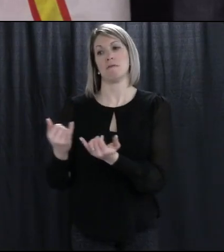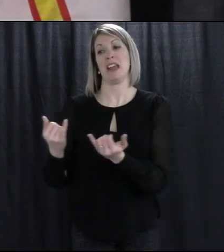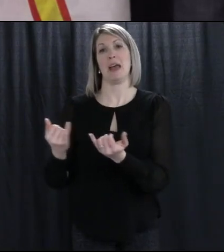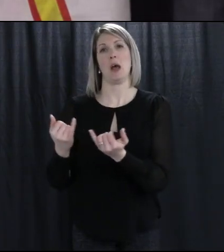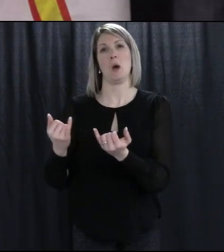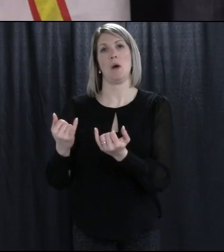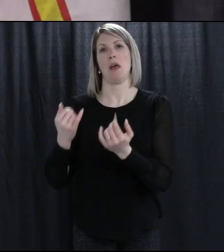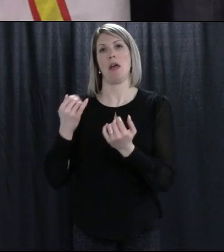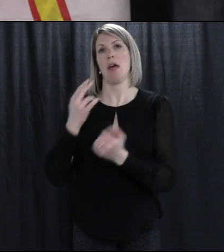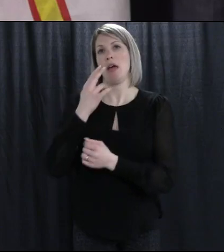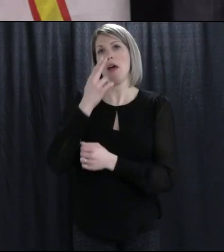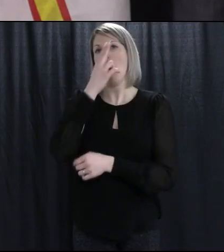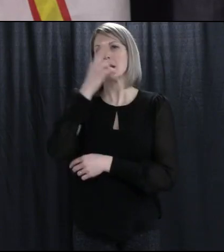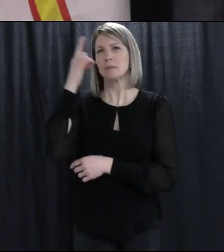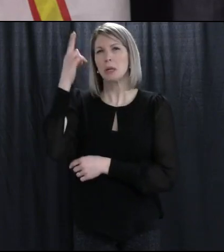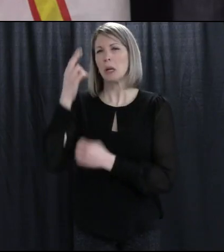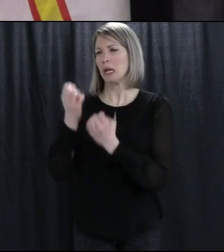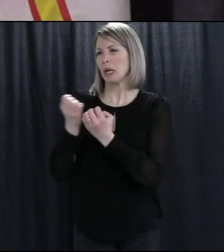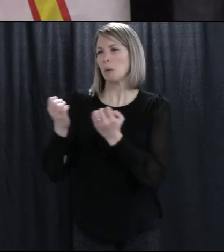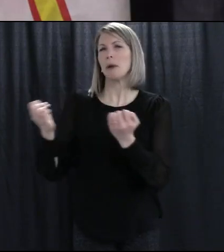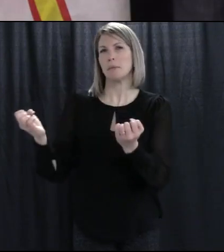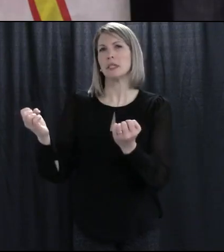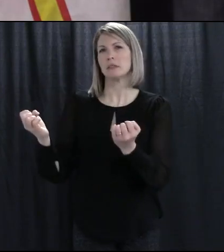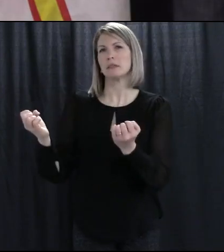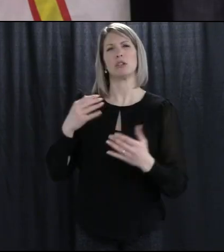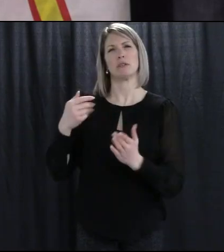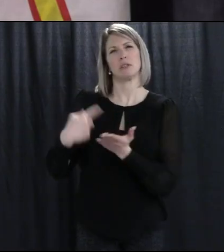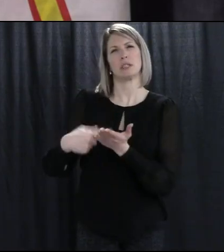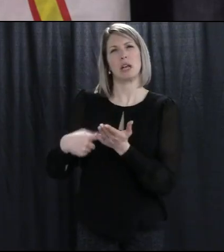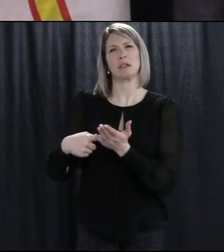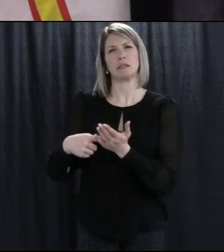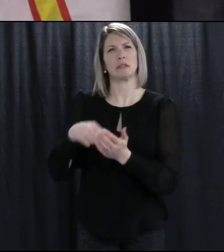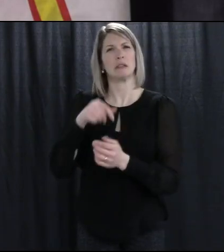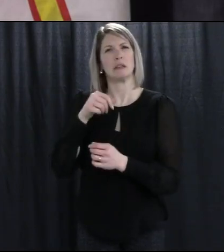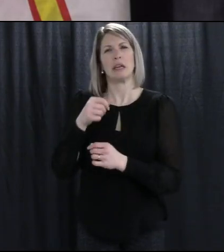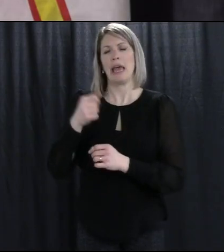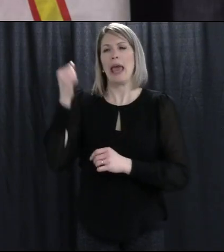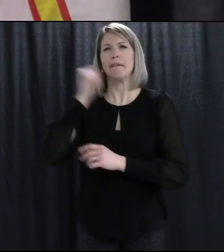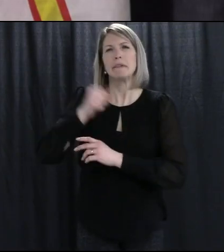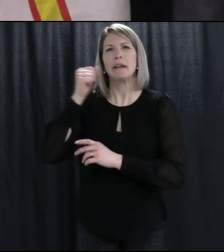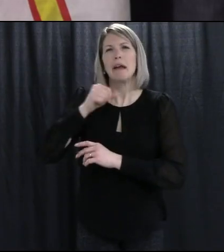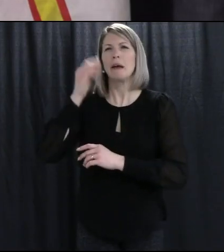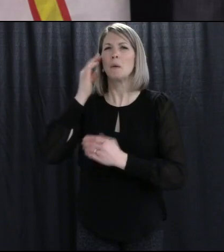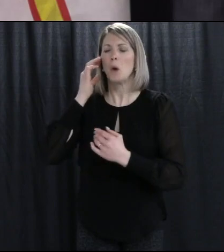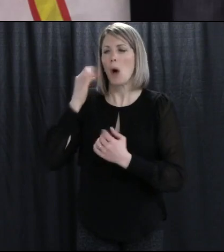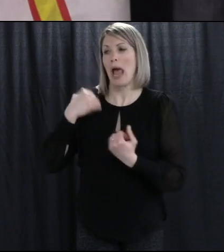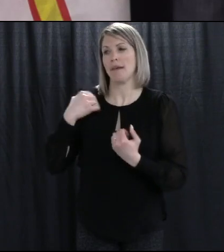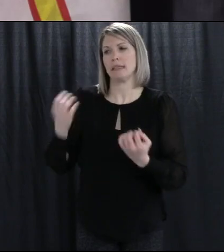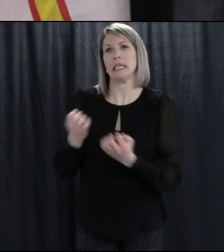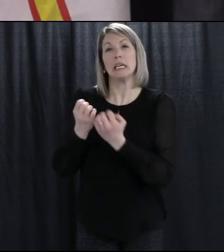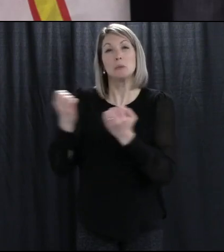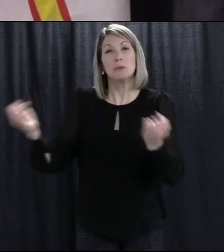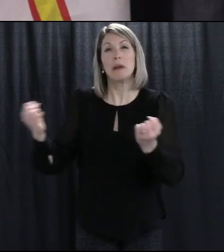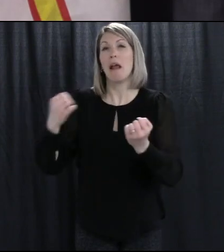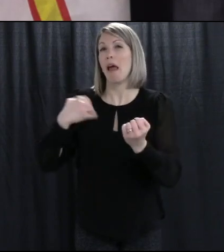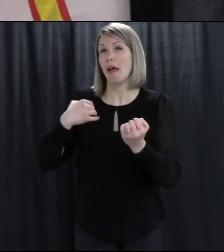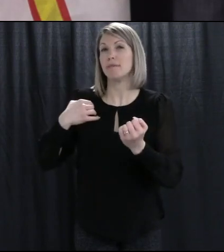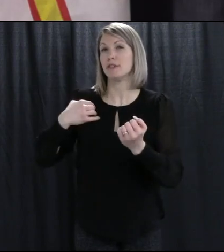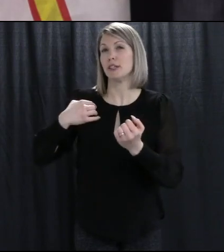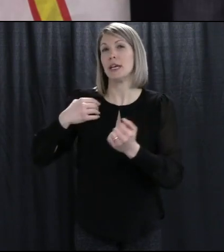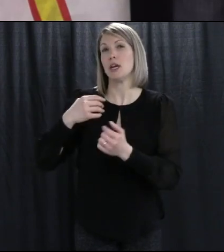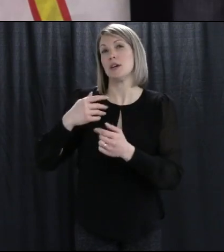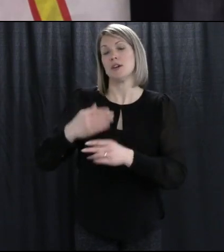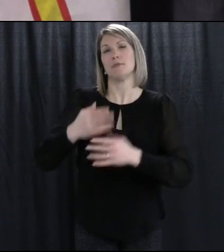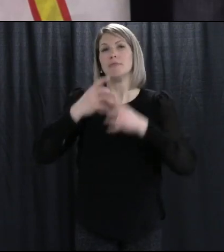healthcare sector, we address that first. I mean, Dr. Agan, on a daily basis about, you know, the supplies, you know, personal